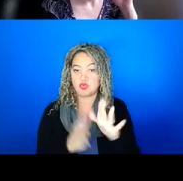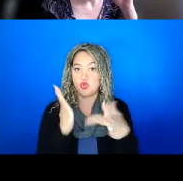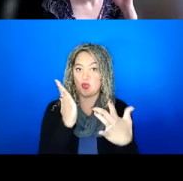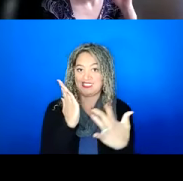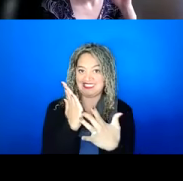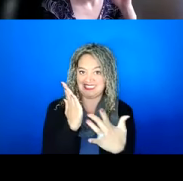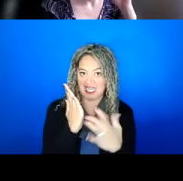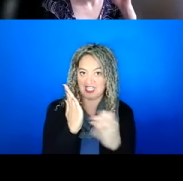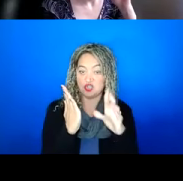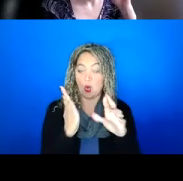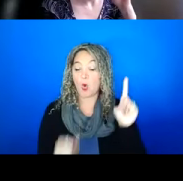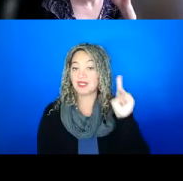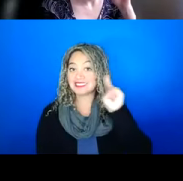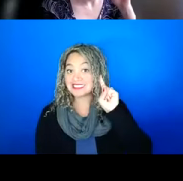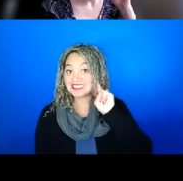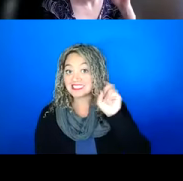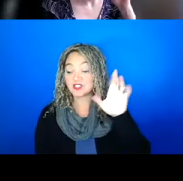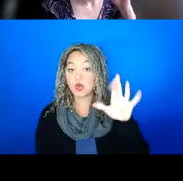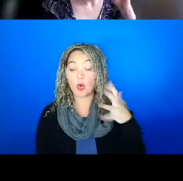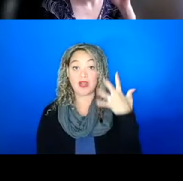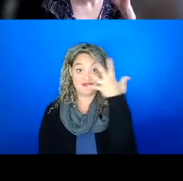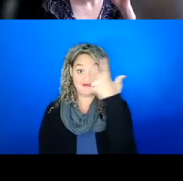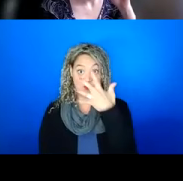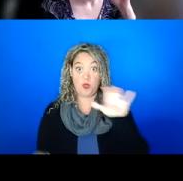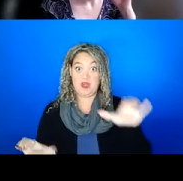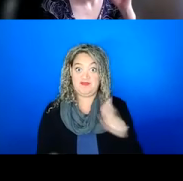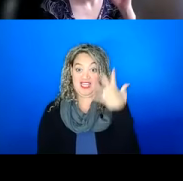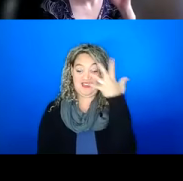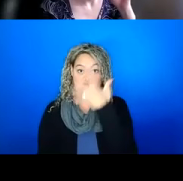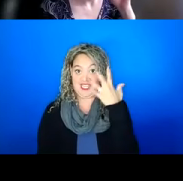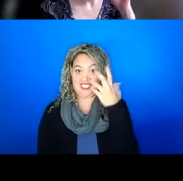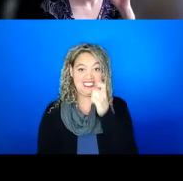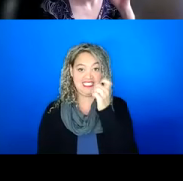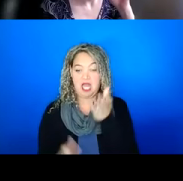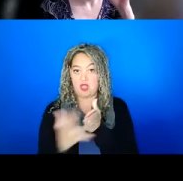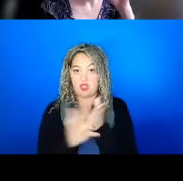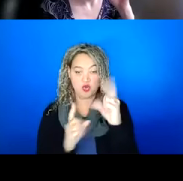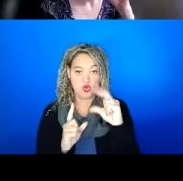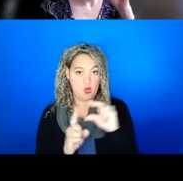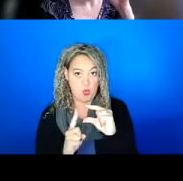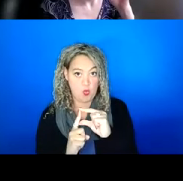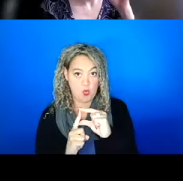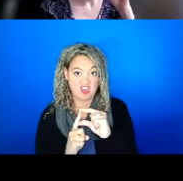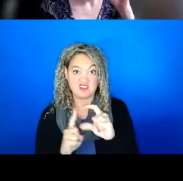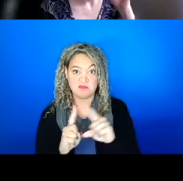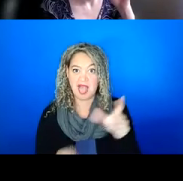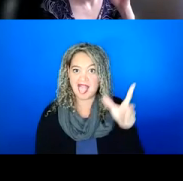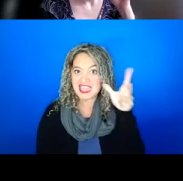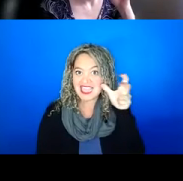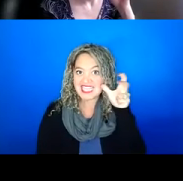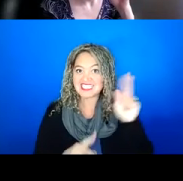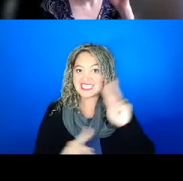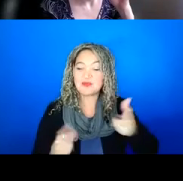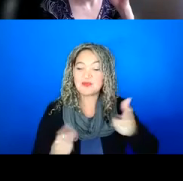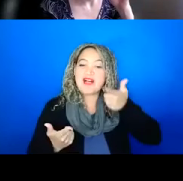and actually in this case, faces was done not by words, but by listening to people